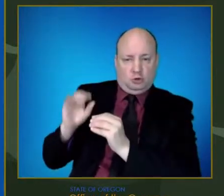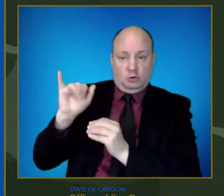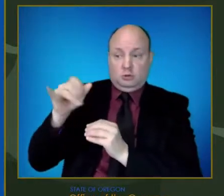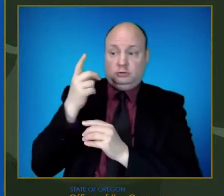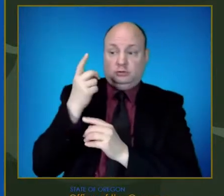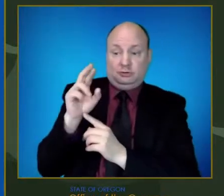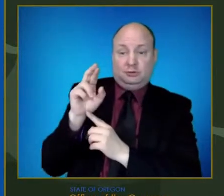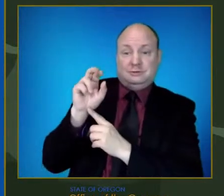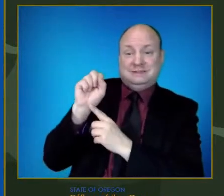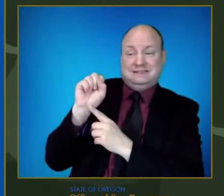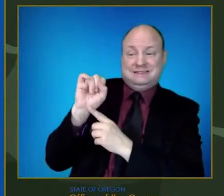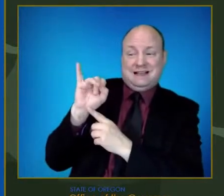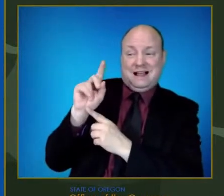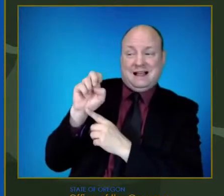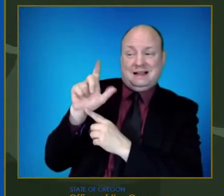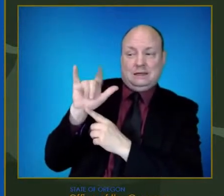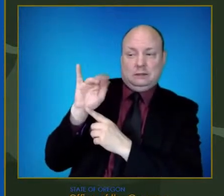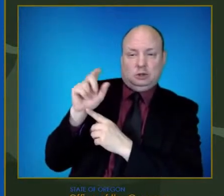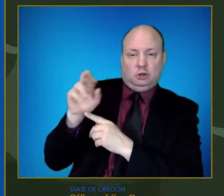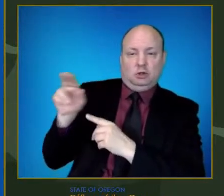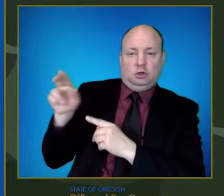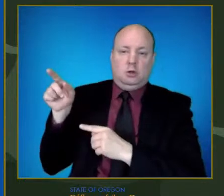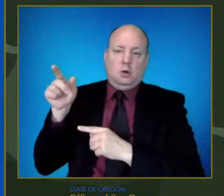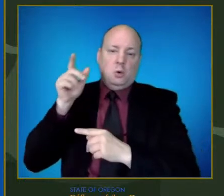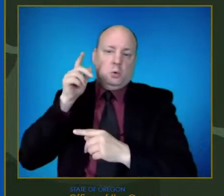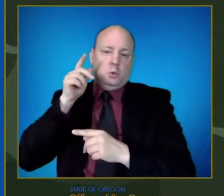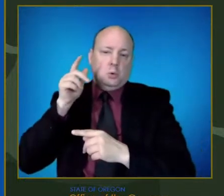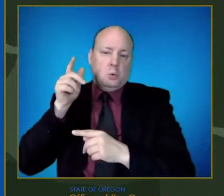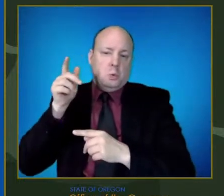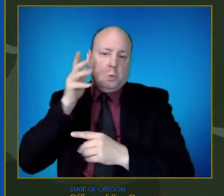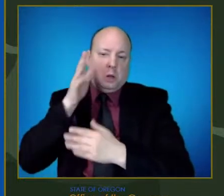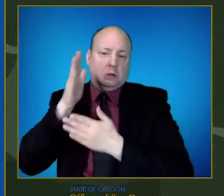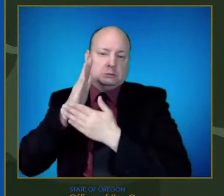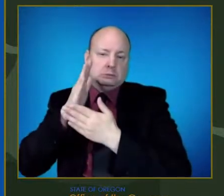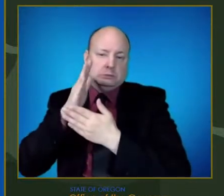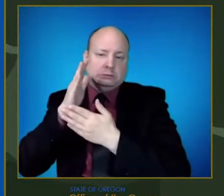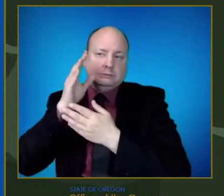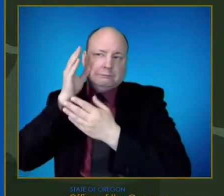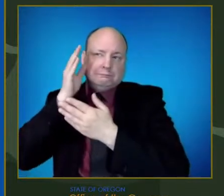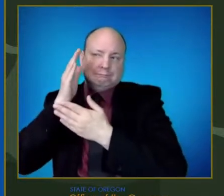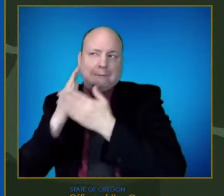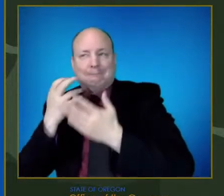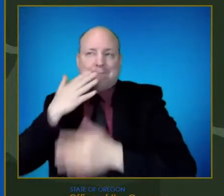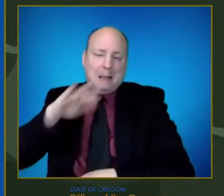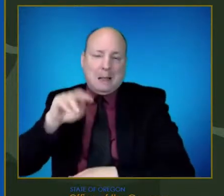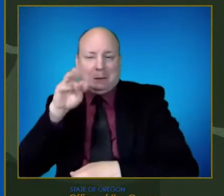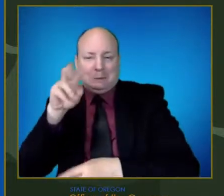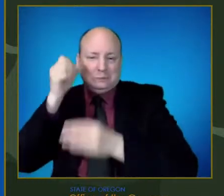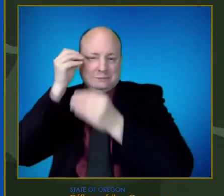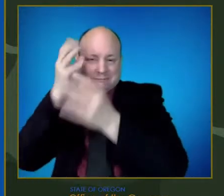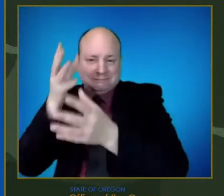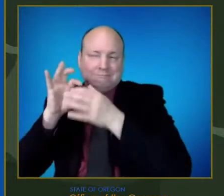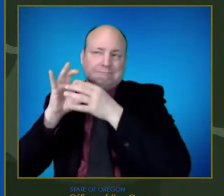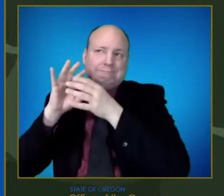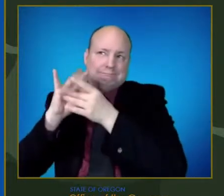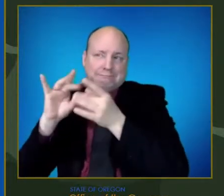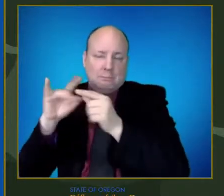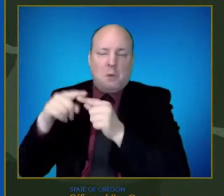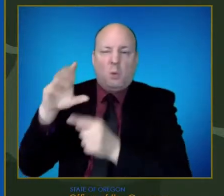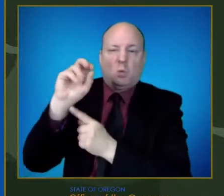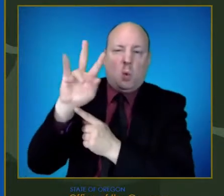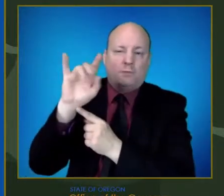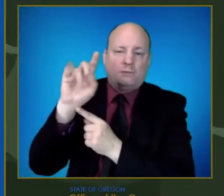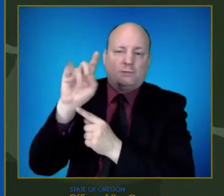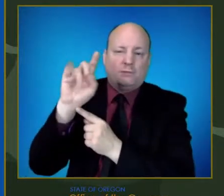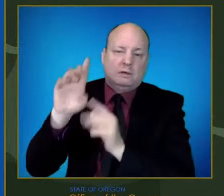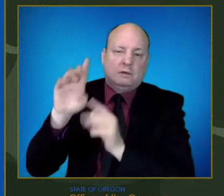news about the rise of COVID-19 cases and what our model tells us we can expect in the weeks ahead. Here are the three main points I want every